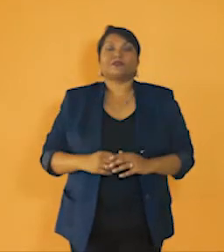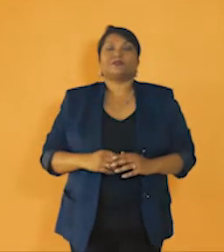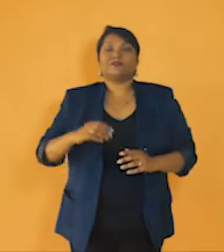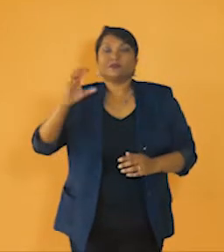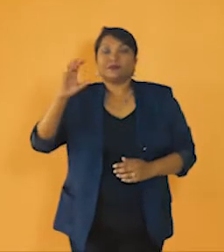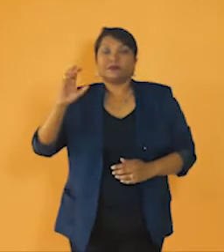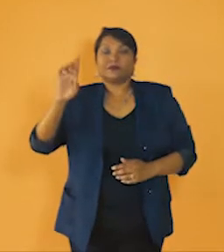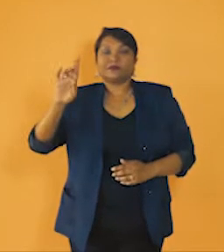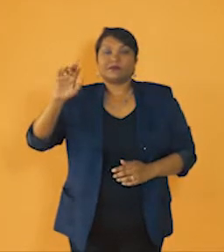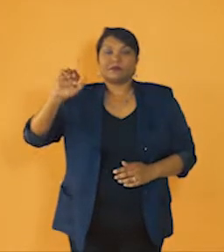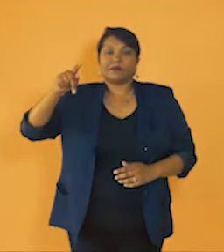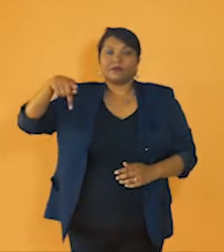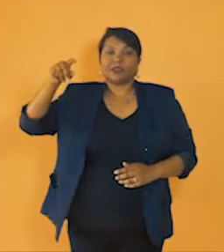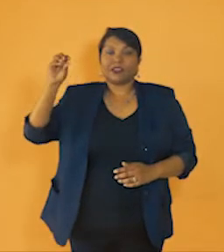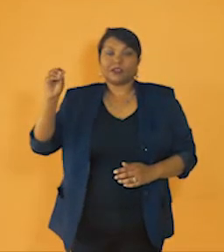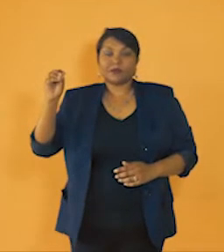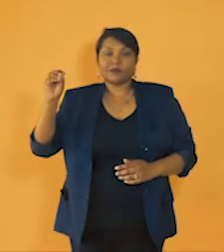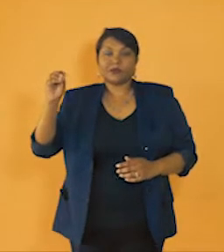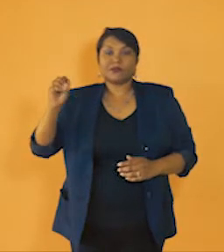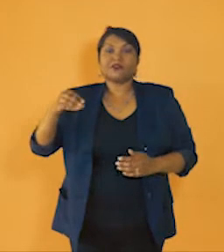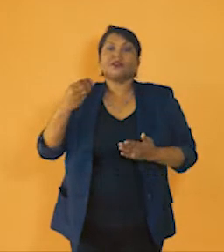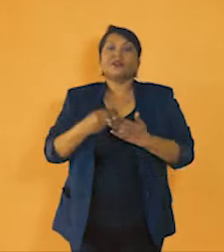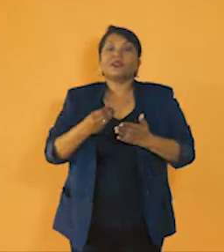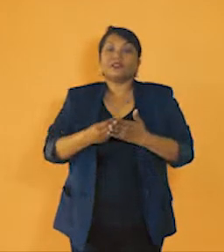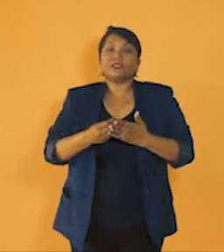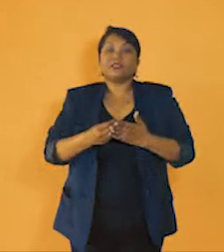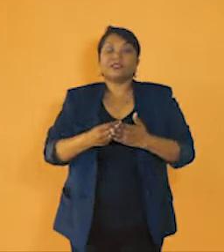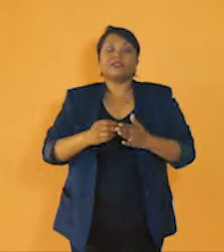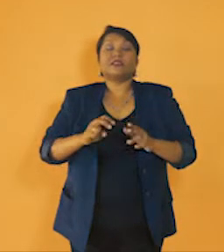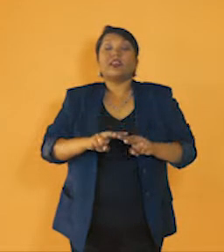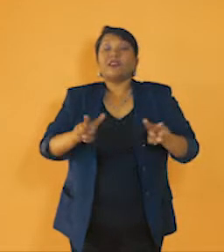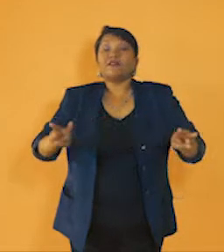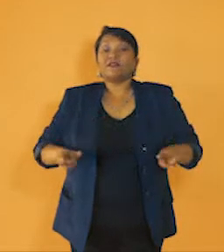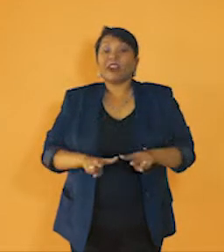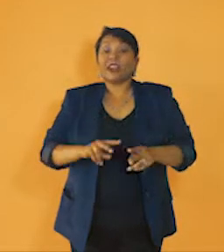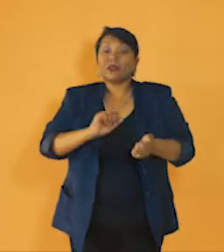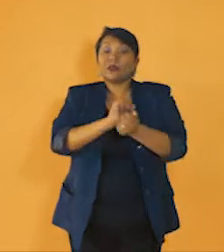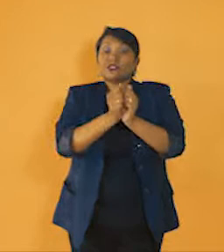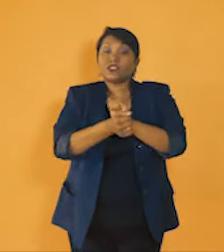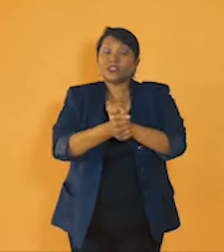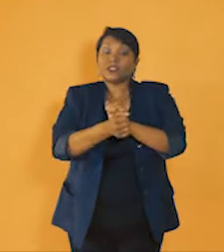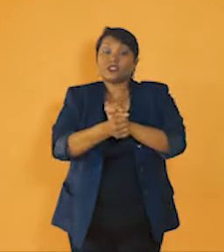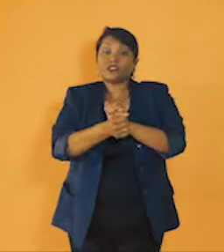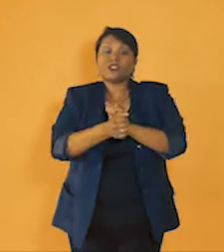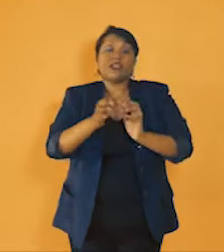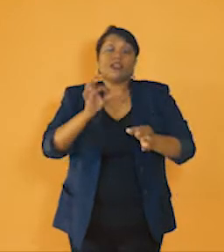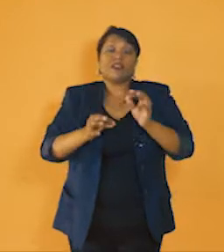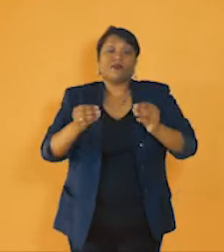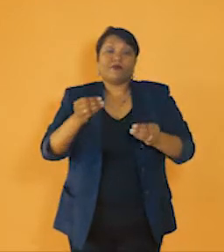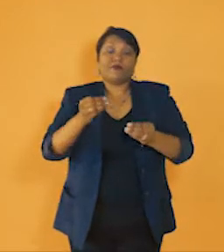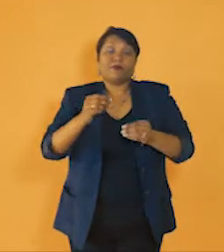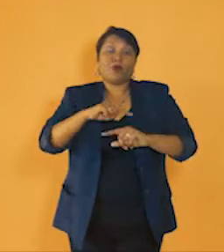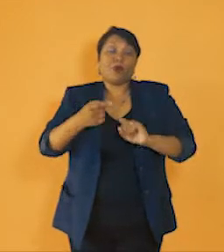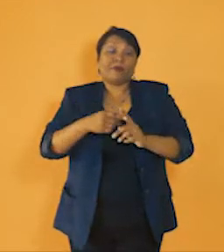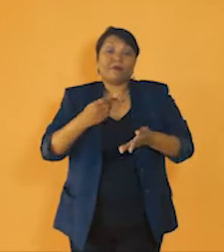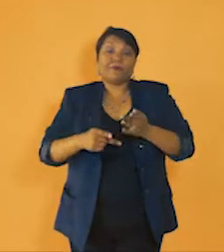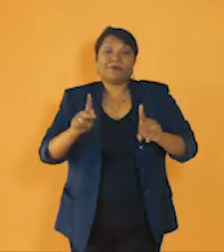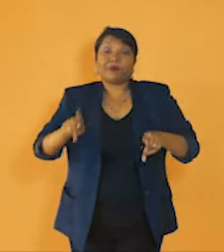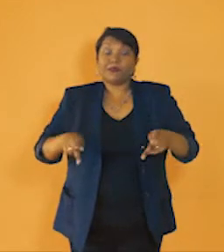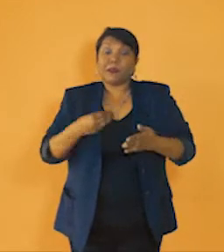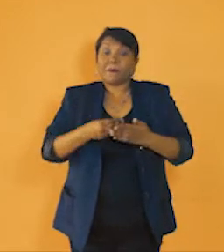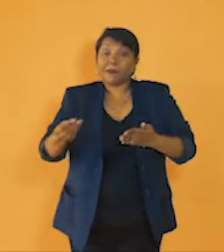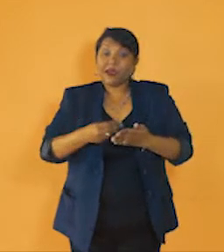Cryptocurrencies. The value of cryptocurrencies is moved depending on supply and demand. And I think my colleague had touched on